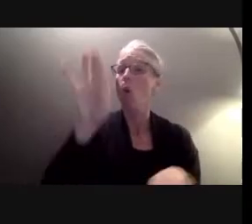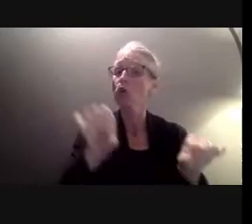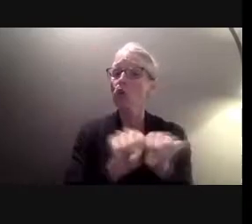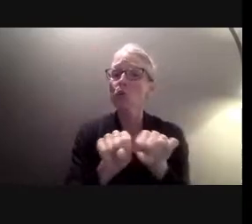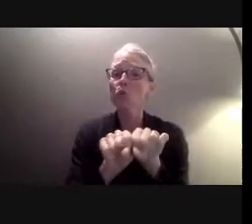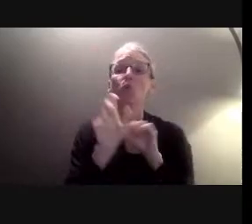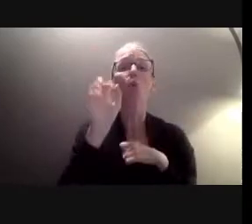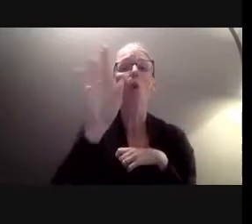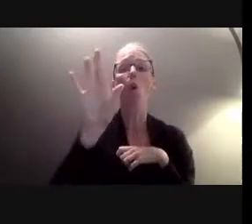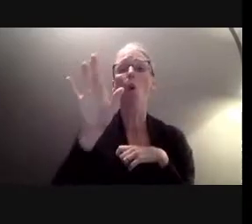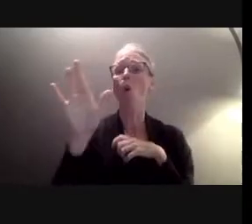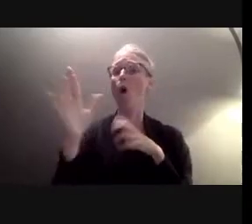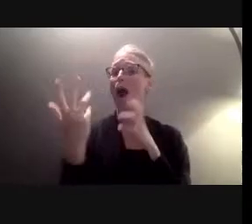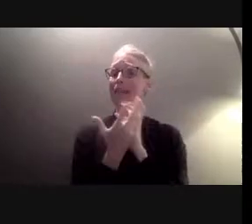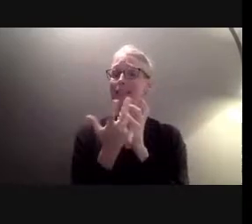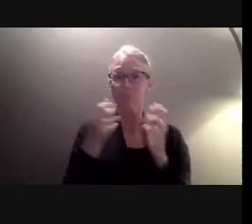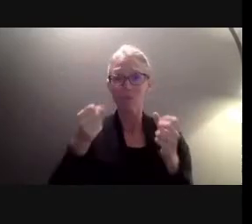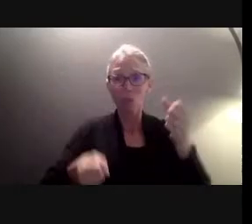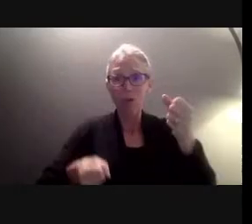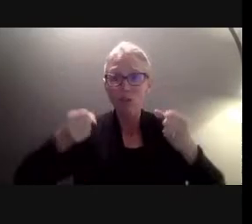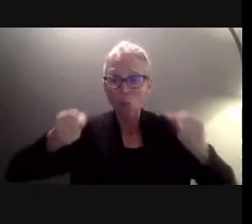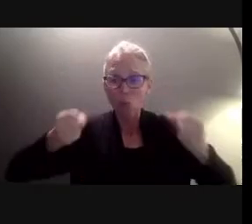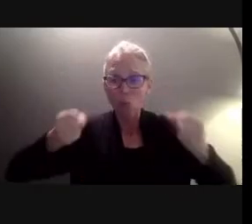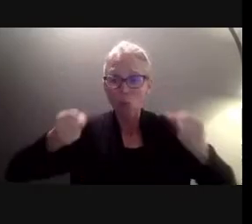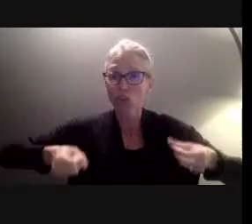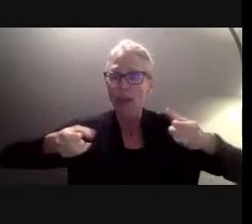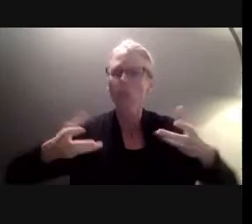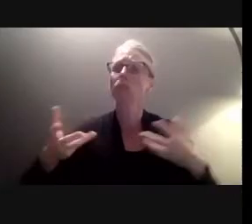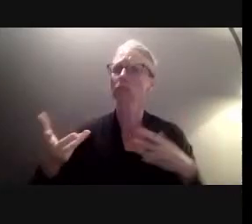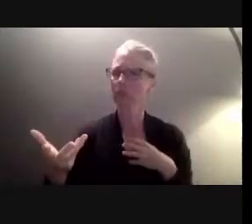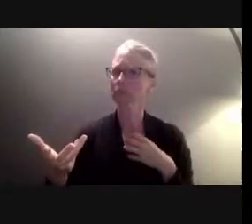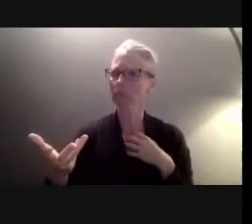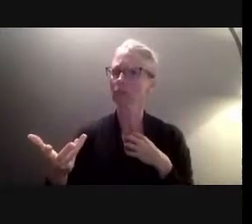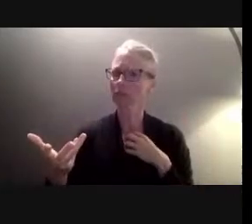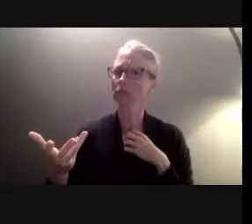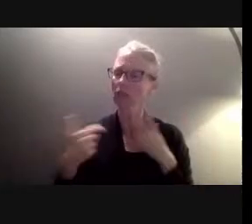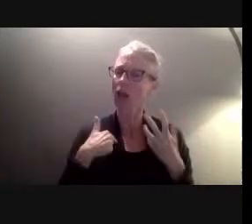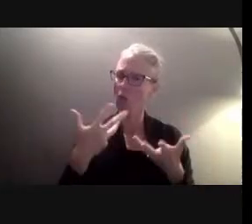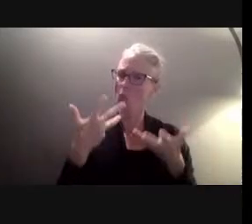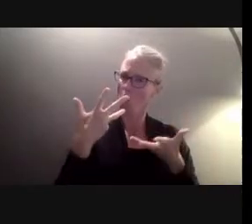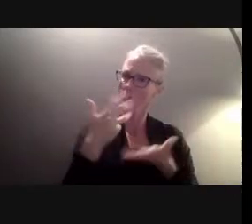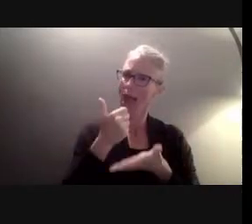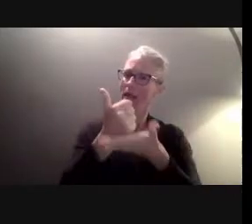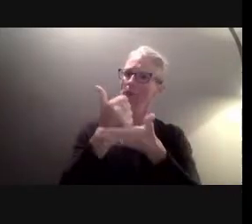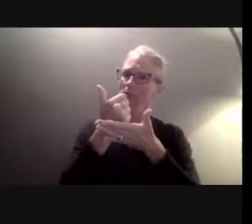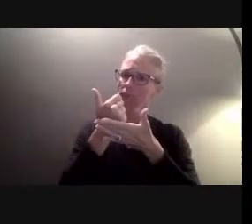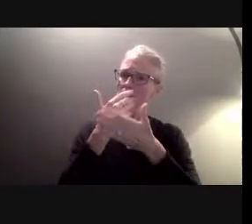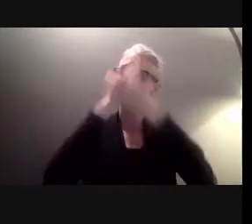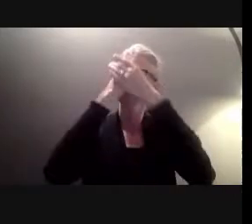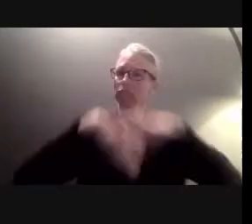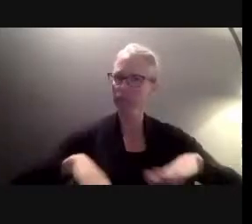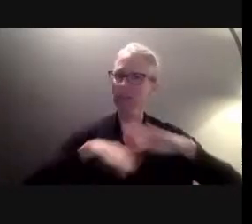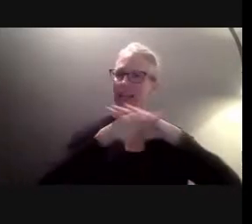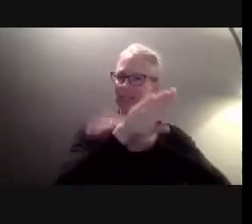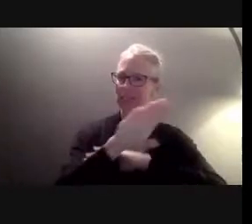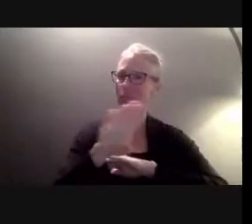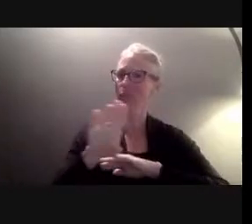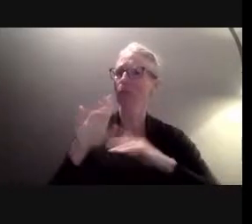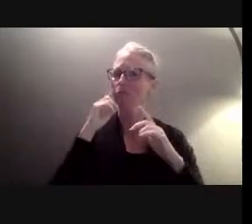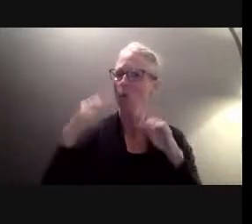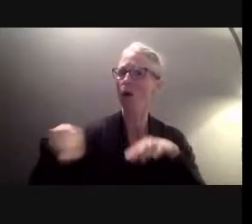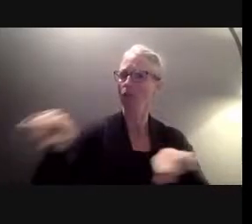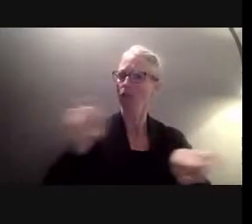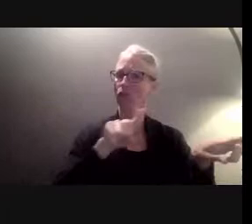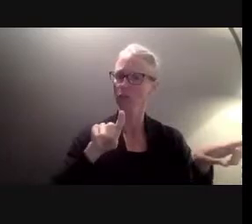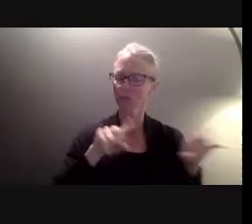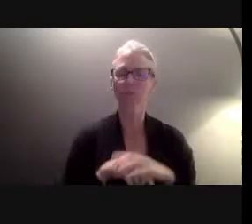disabilities have higher expenses and medical care. I wanted to help with some of that, and then also